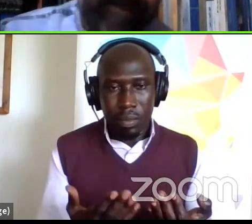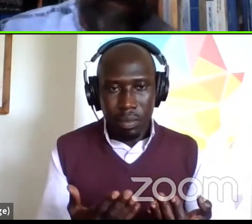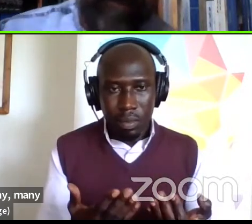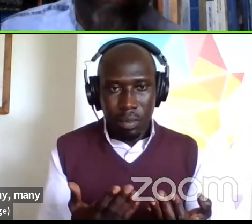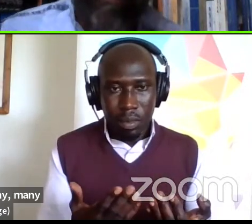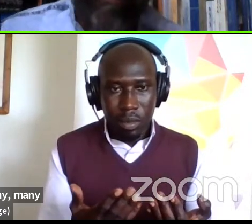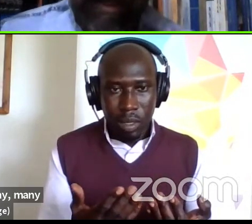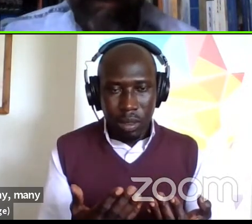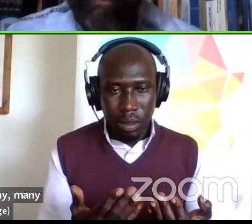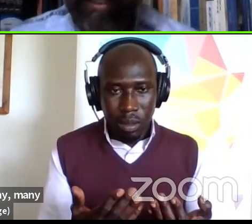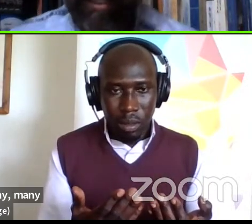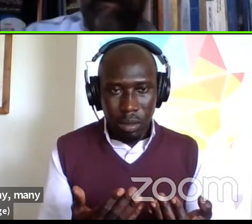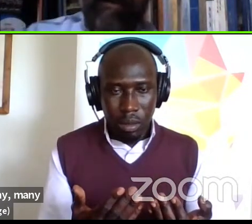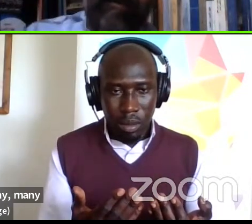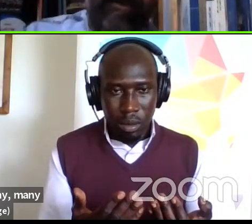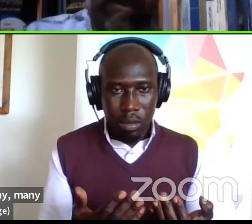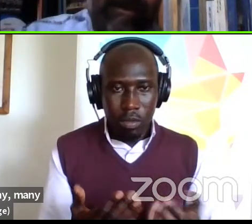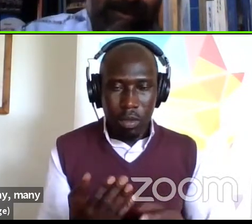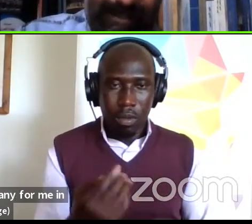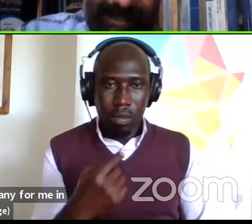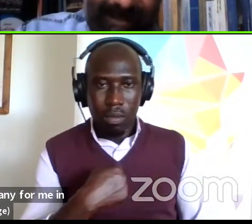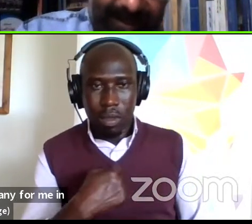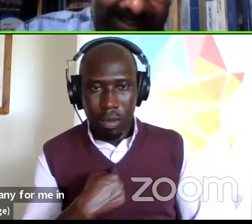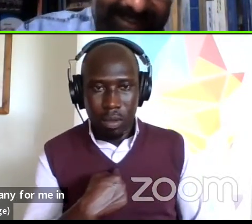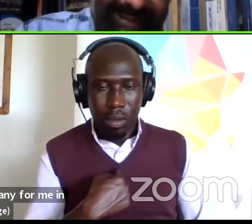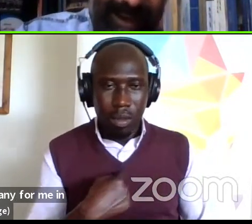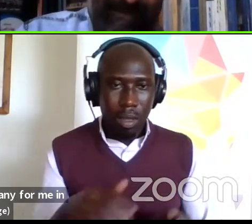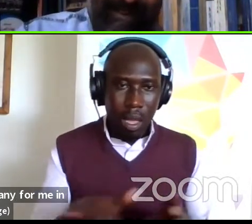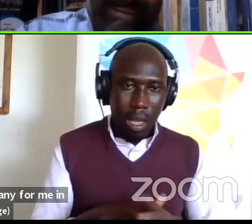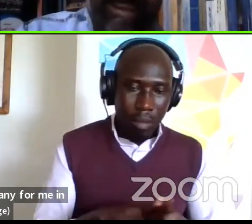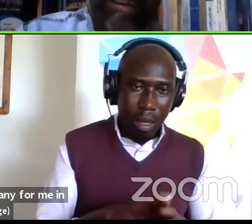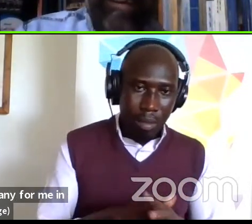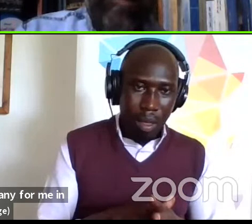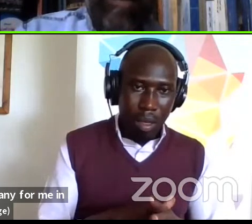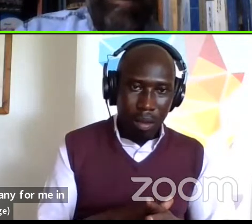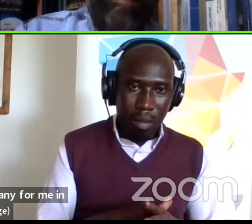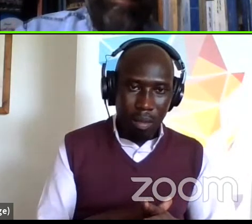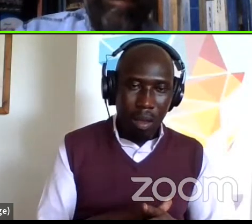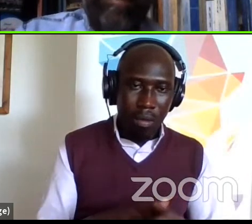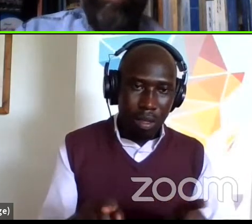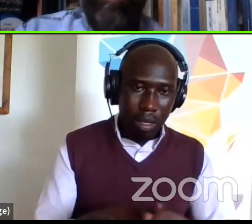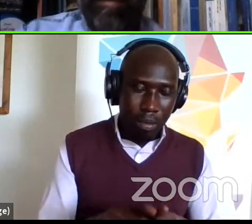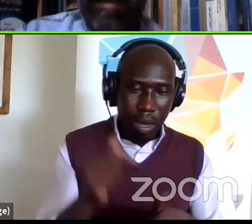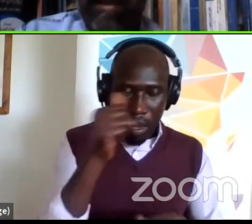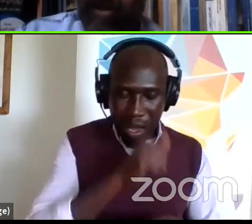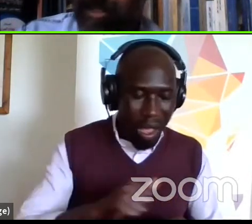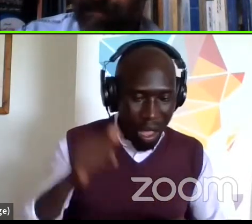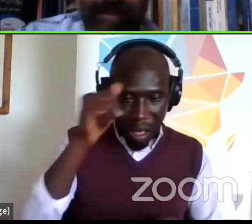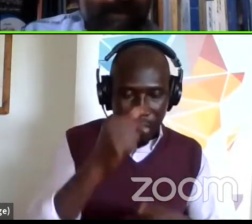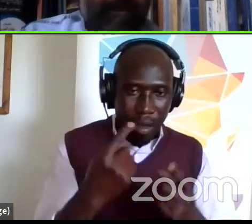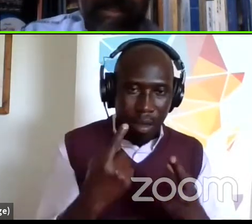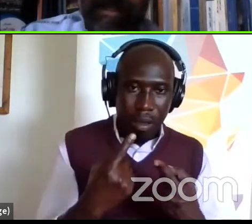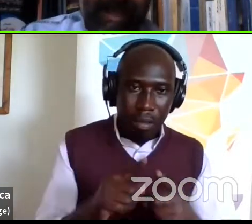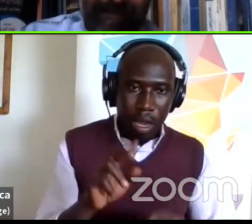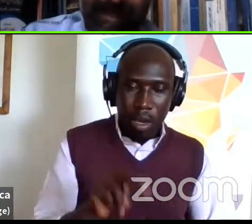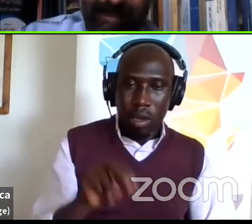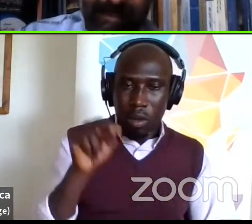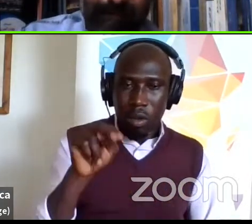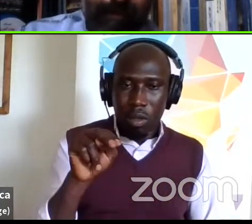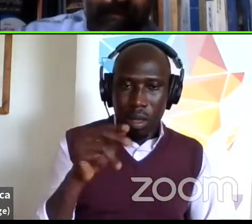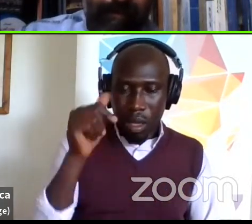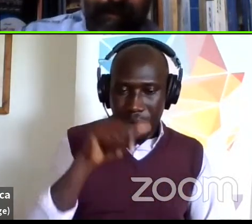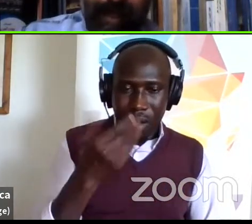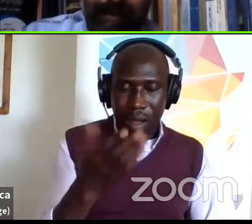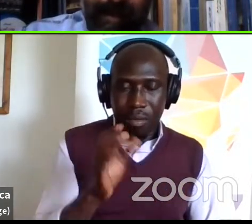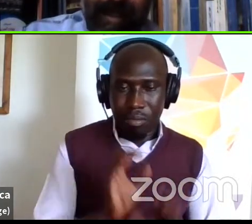Yani, for me myself, I'm a member for 2 or 3 in Africa, but yani, North Africa, we have